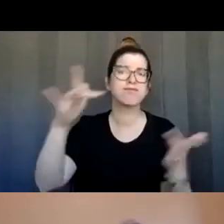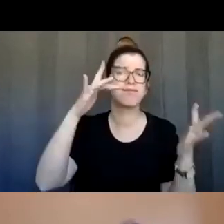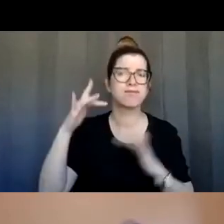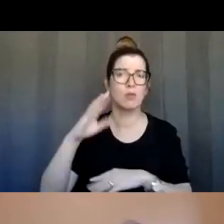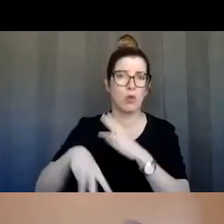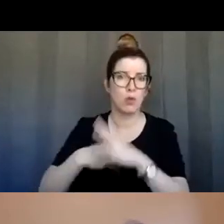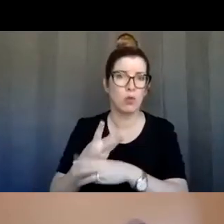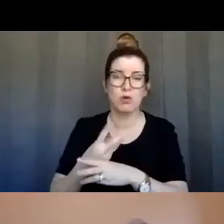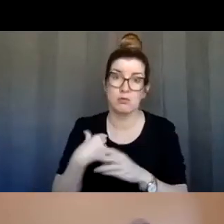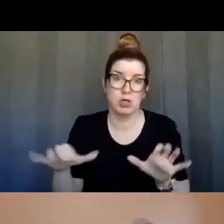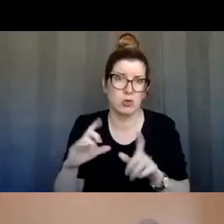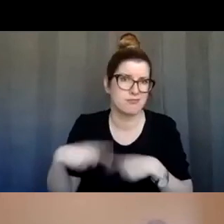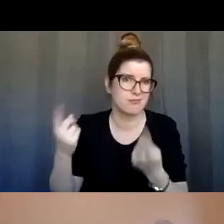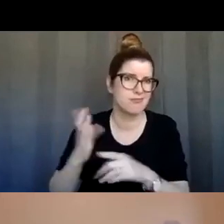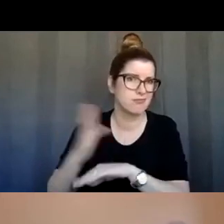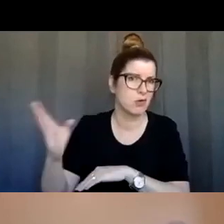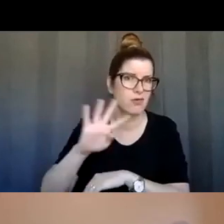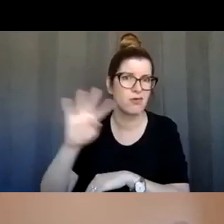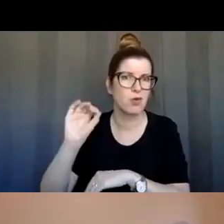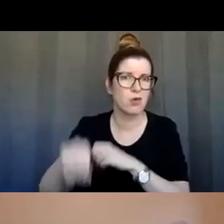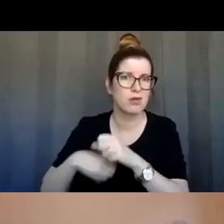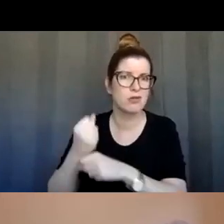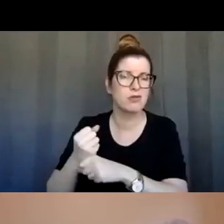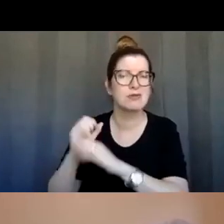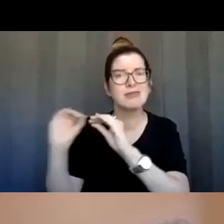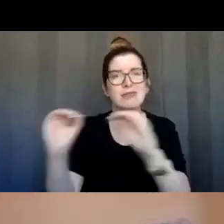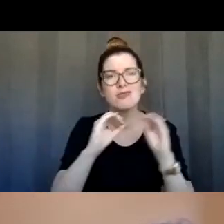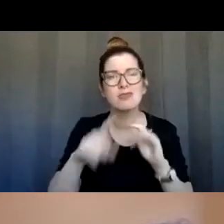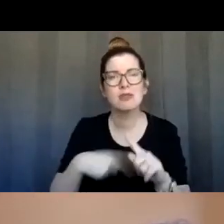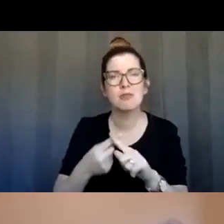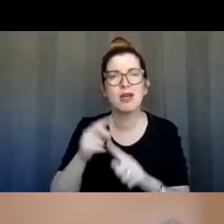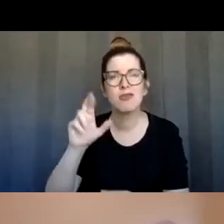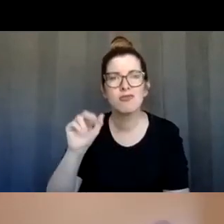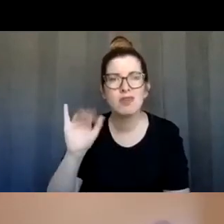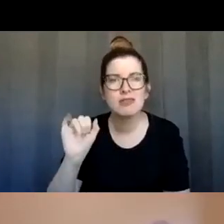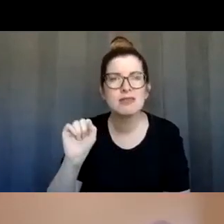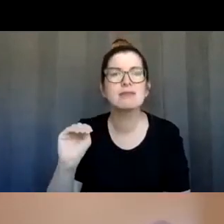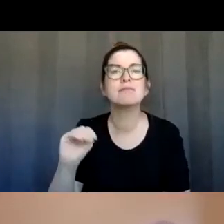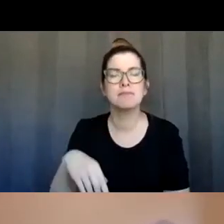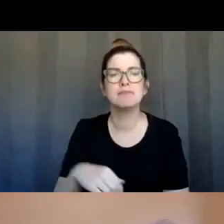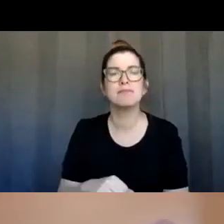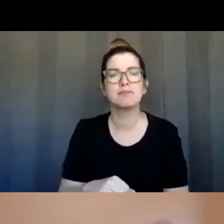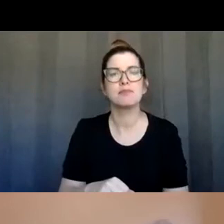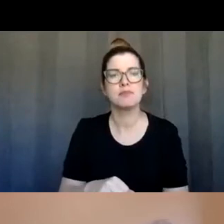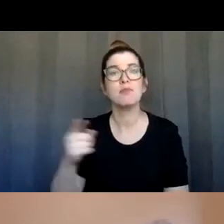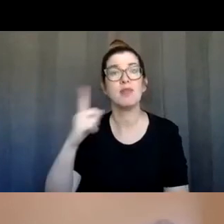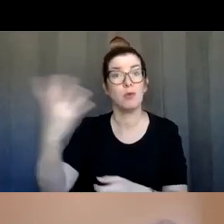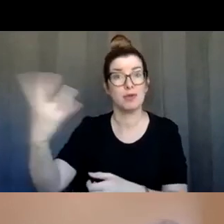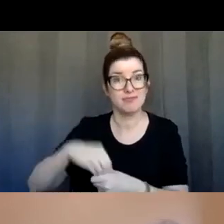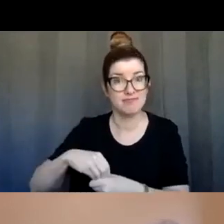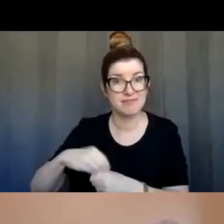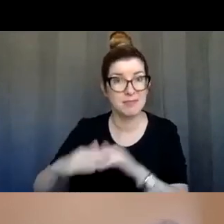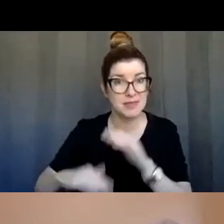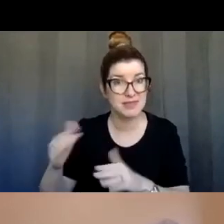they've been doing this over 40 years, teaching undoing racism workshops. They will be in the building with us, and that